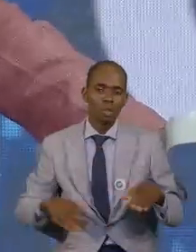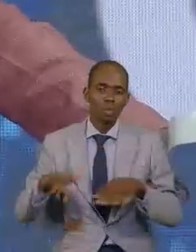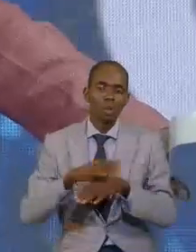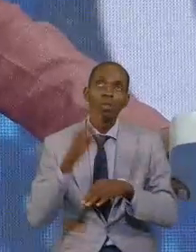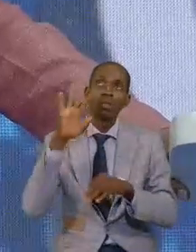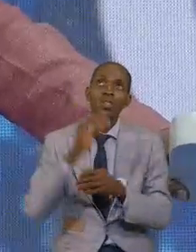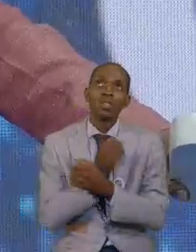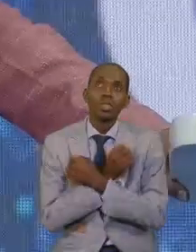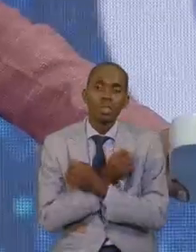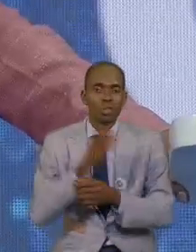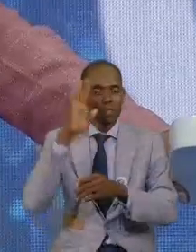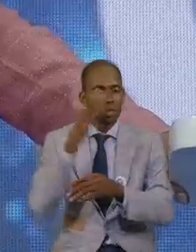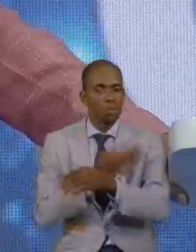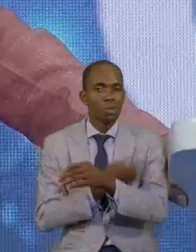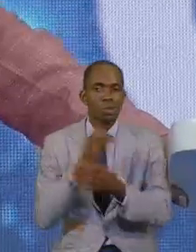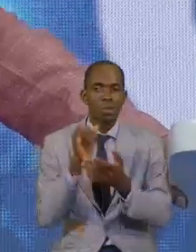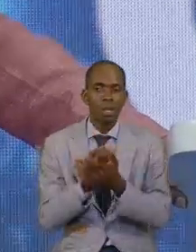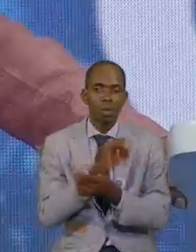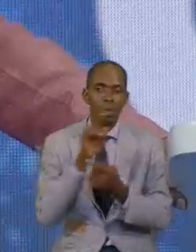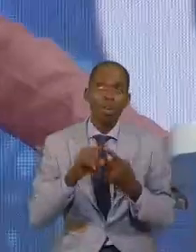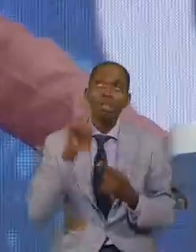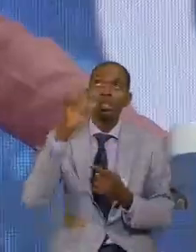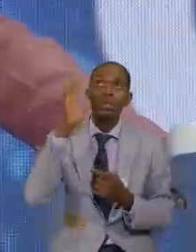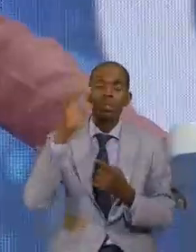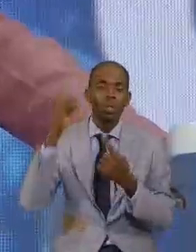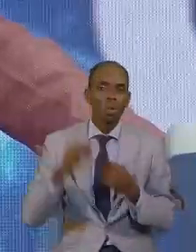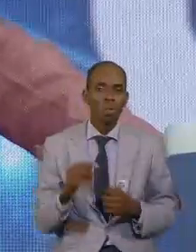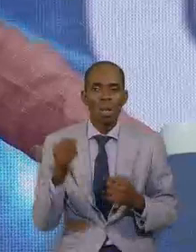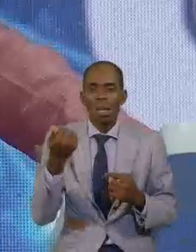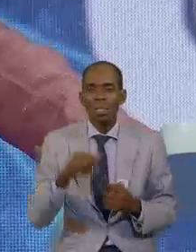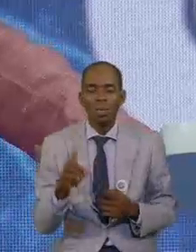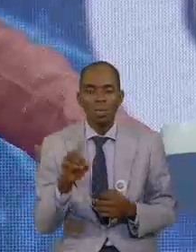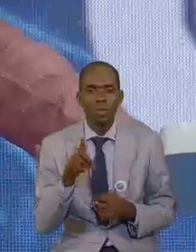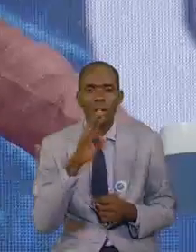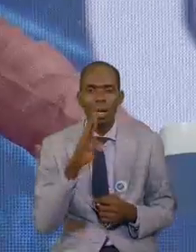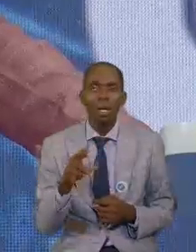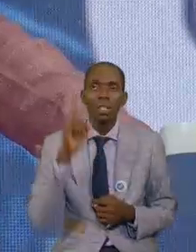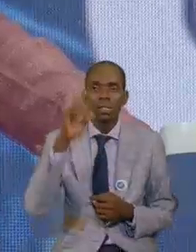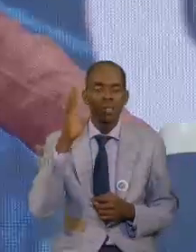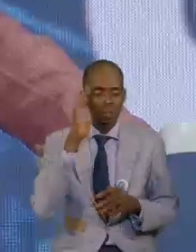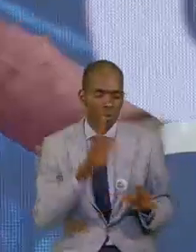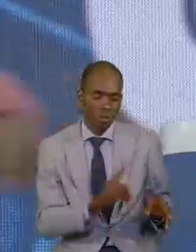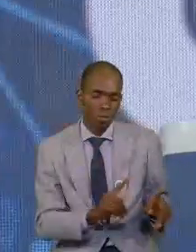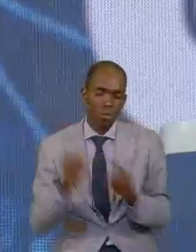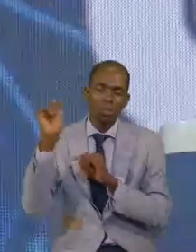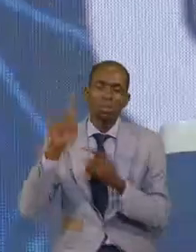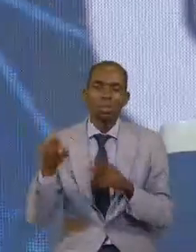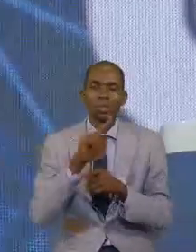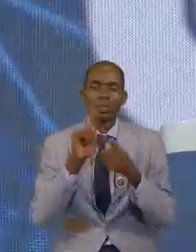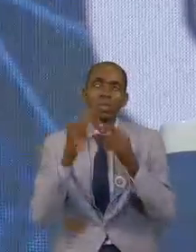when he will come, when Christ will come, anywhere you are, he will translate you to heaven.